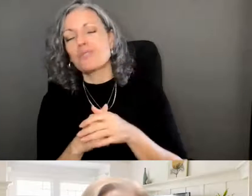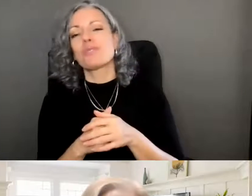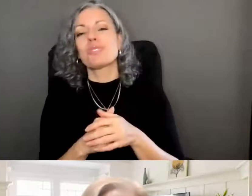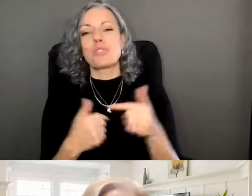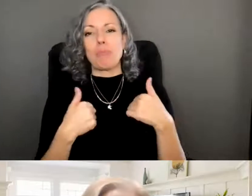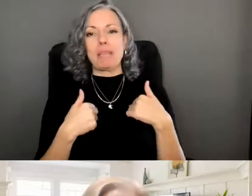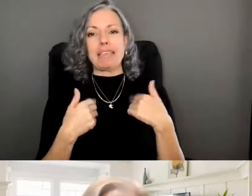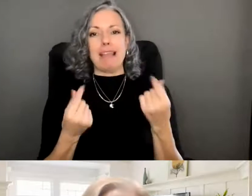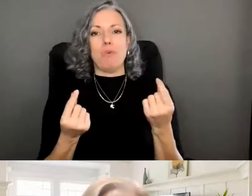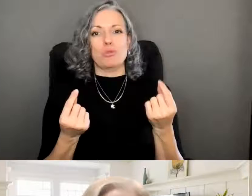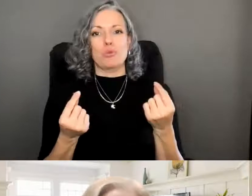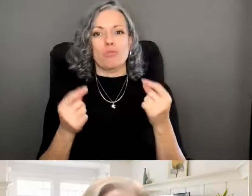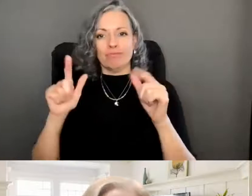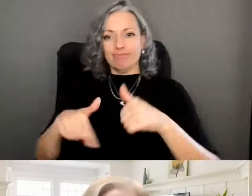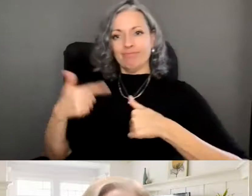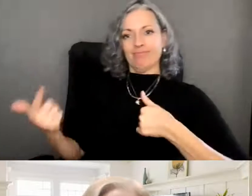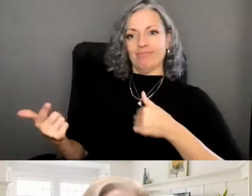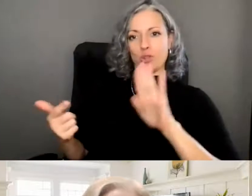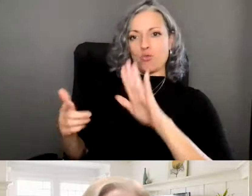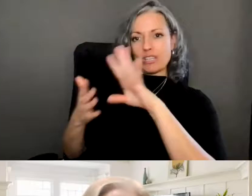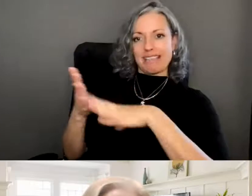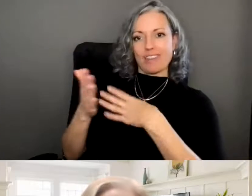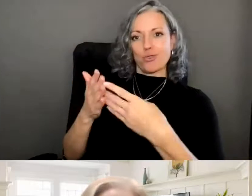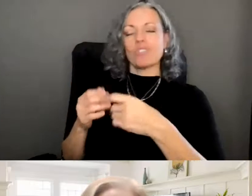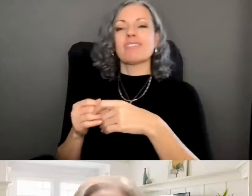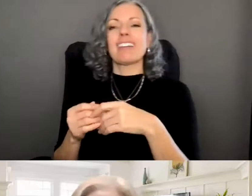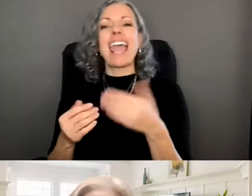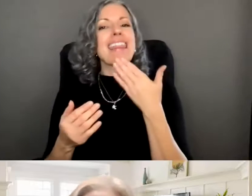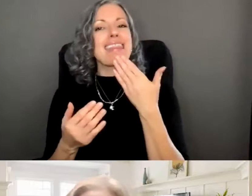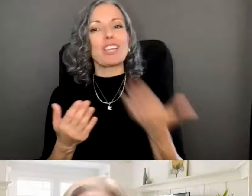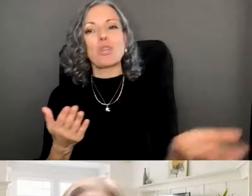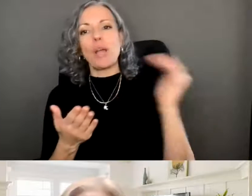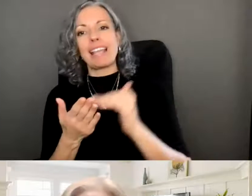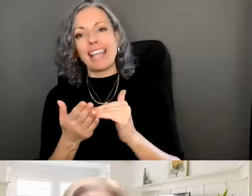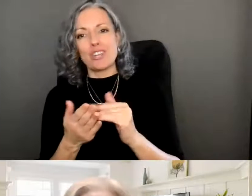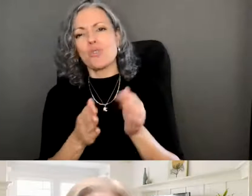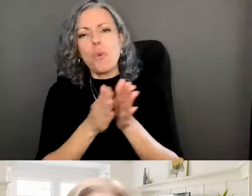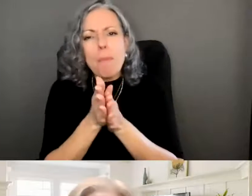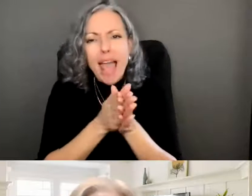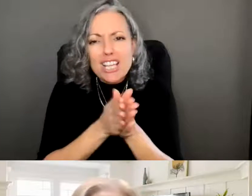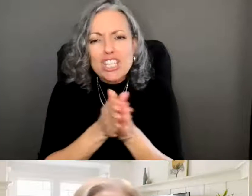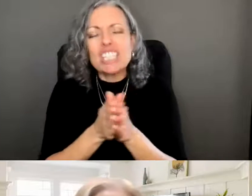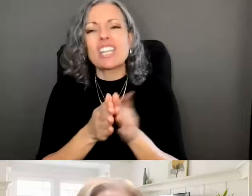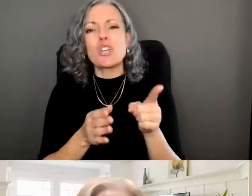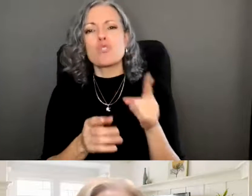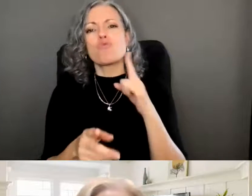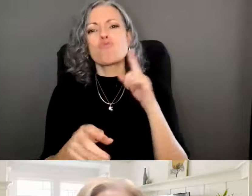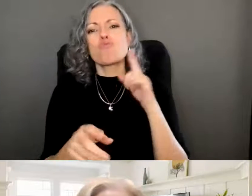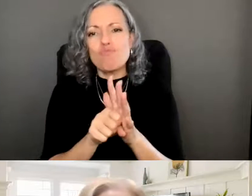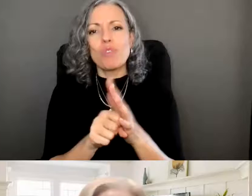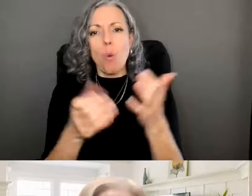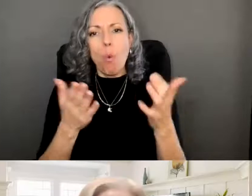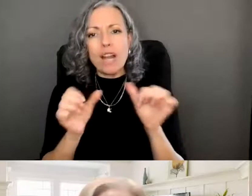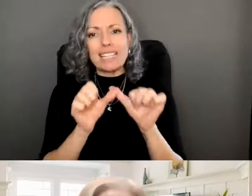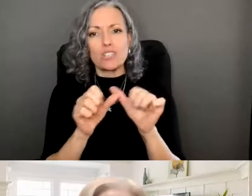let you all get back to the regular scheduled program, and just thank you again for your passion, your work, and your commitment to working with us